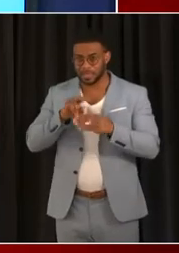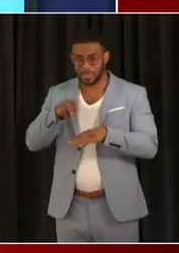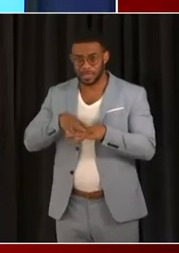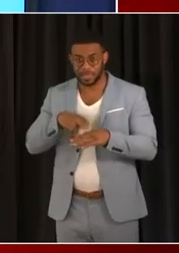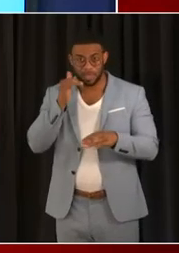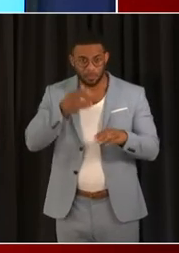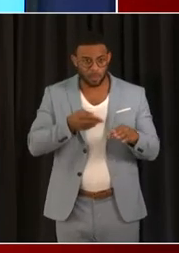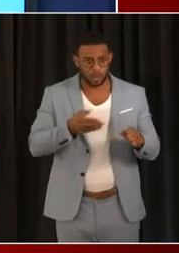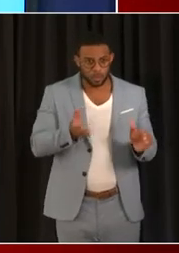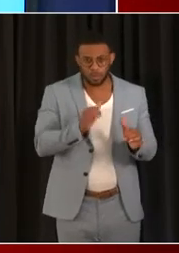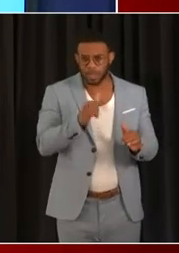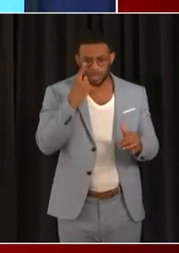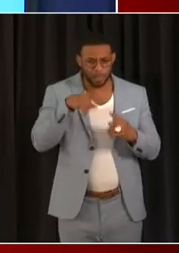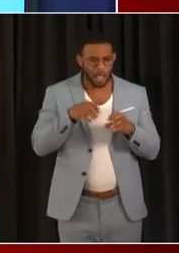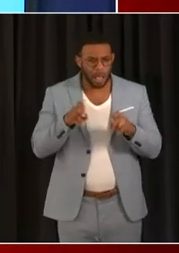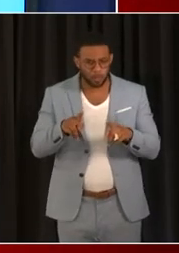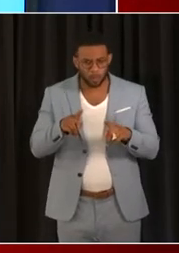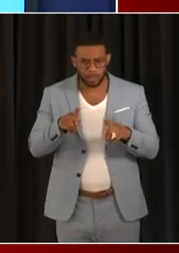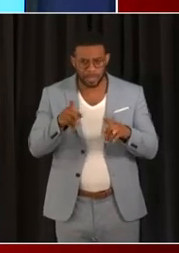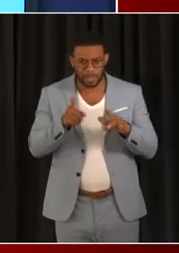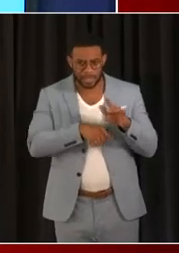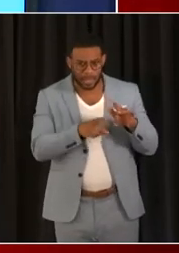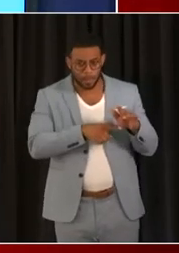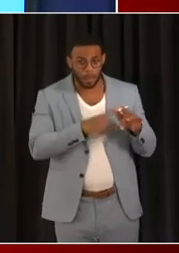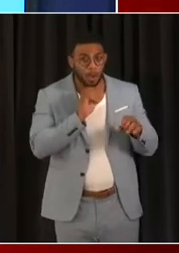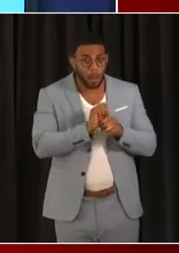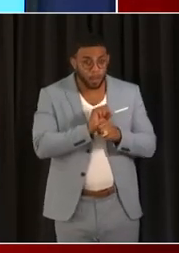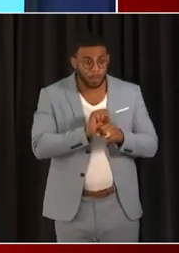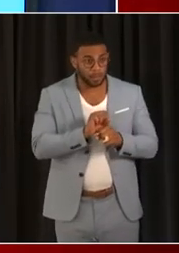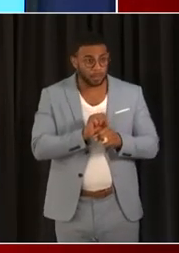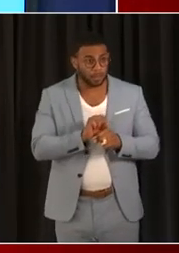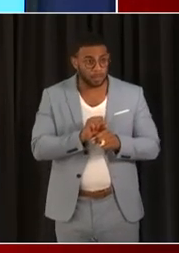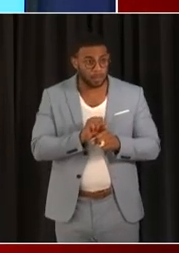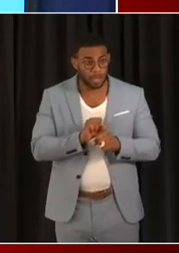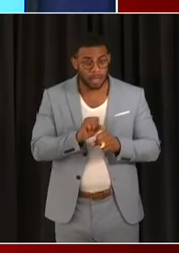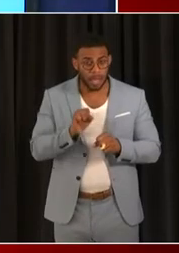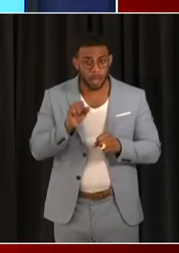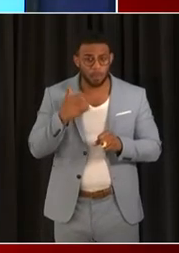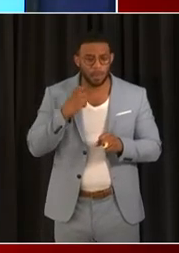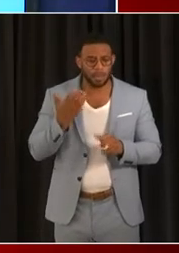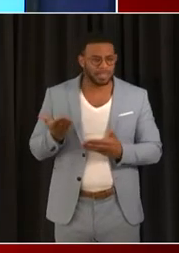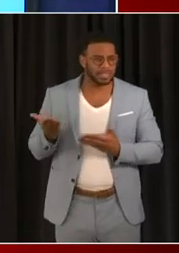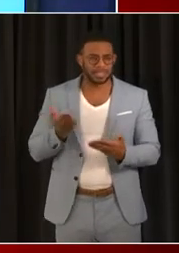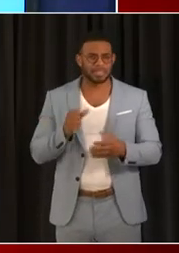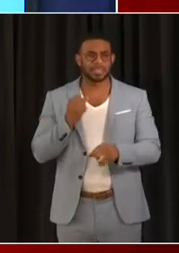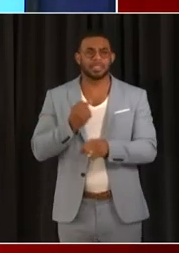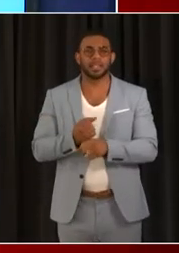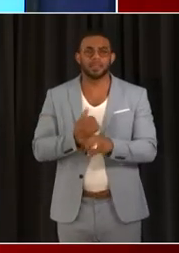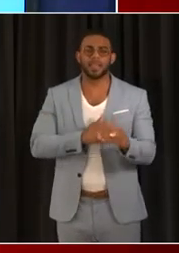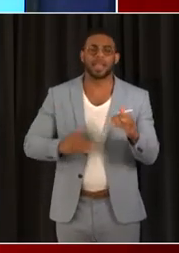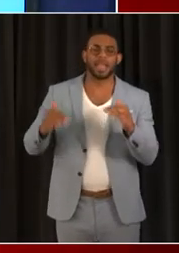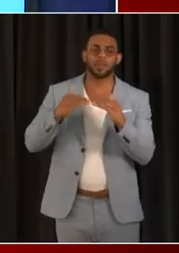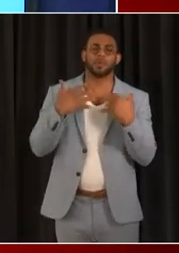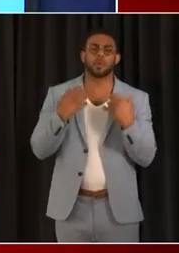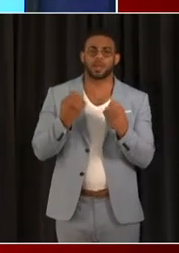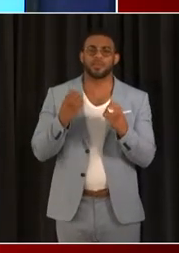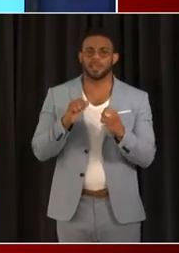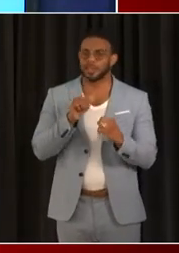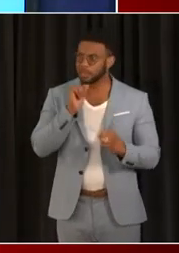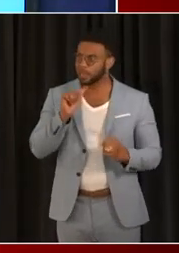nation, right? So we're talking about opportunity costs. Ultimately, though, our government must deliver an equitable